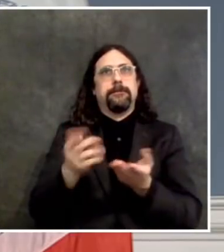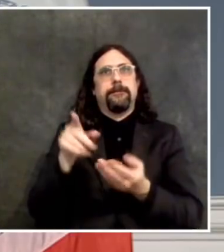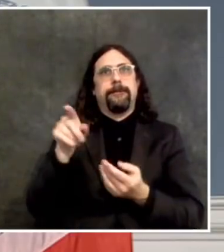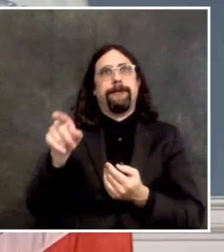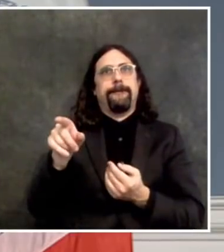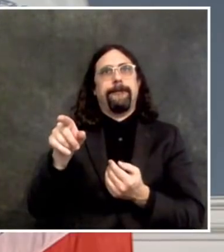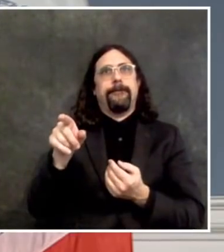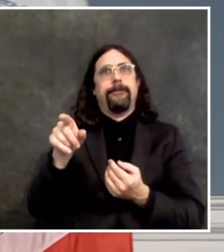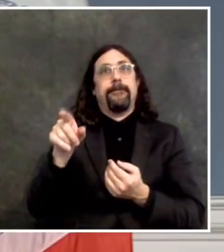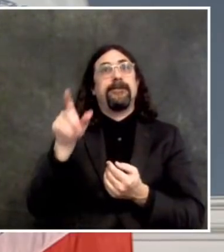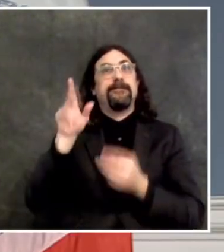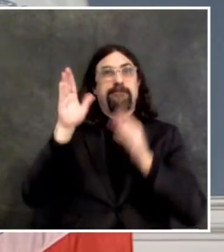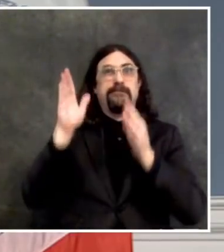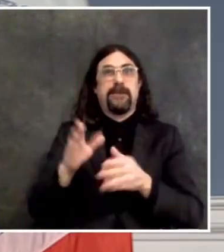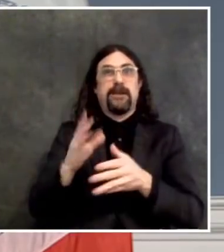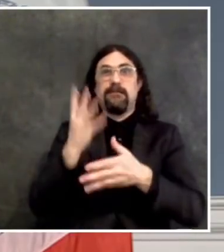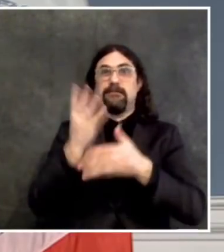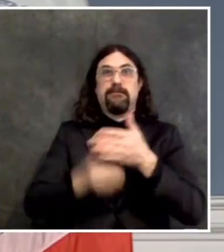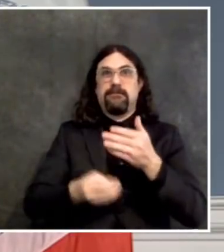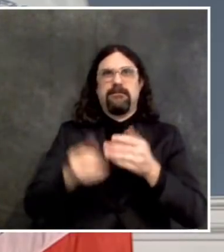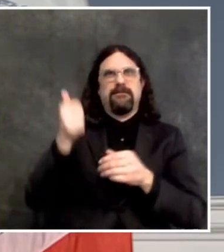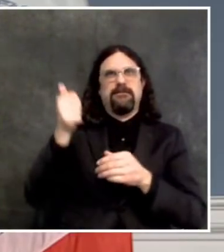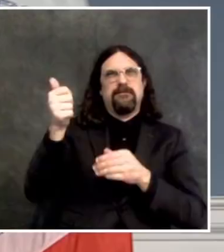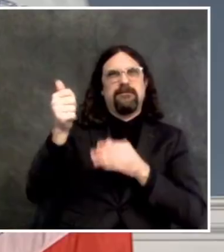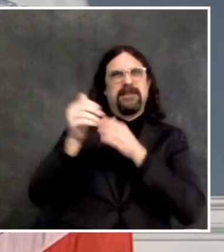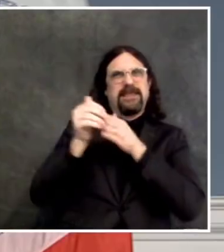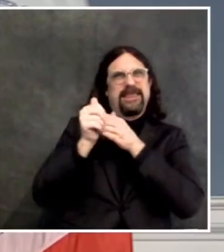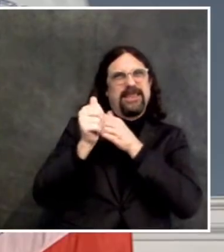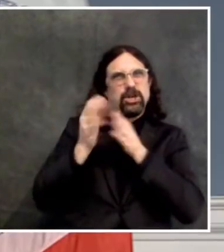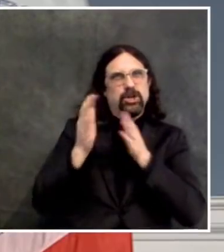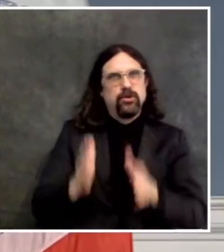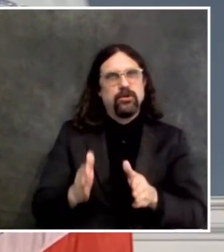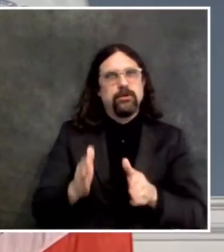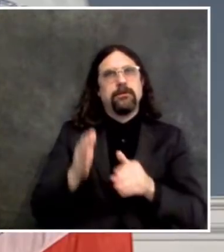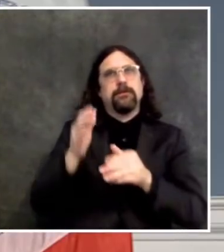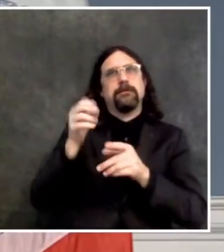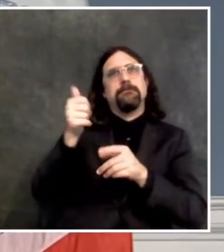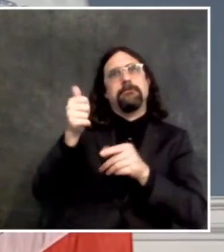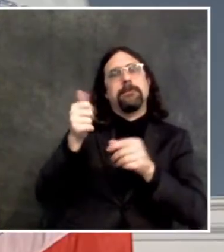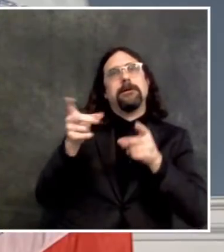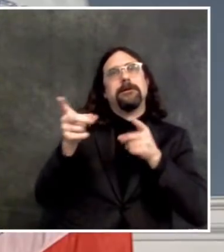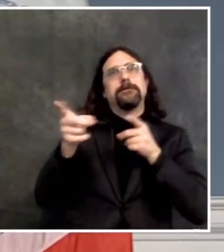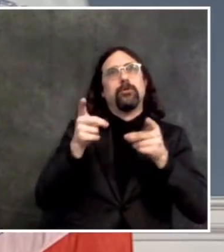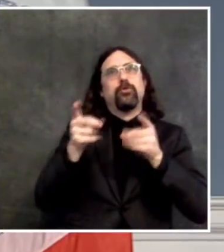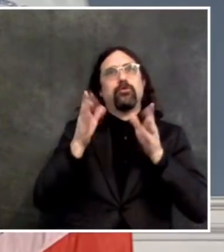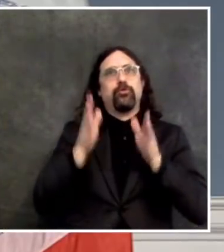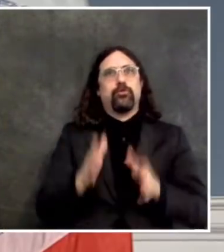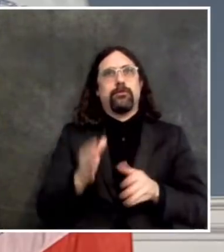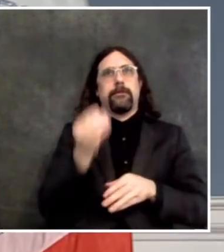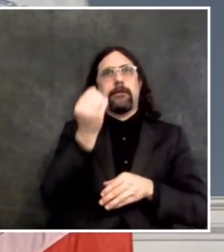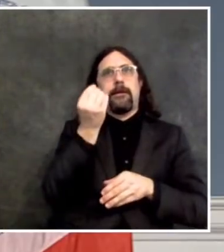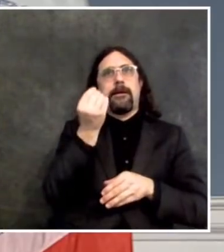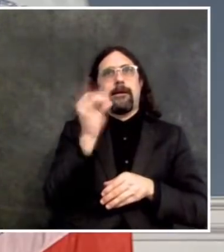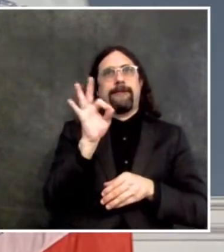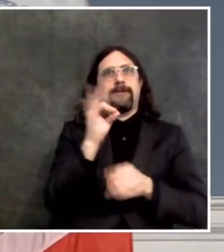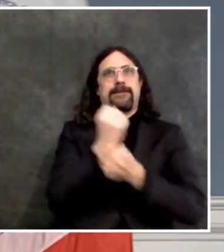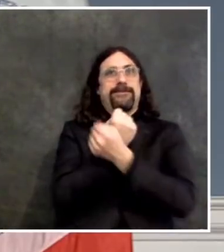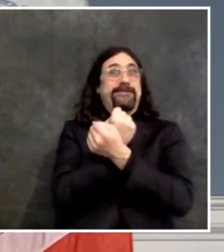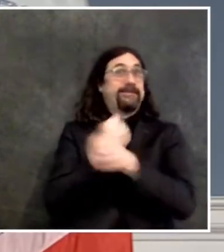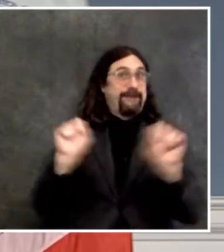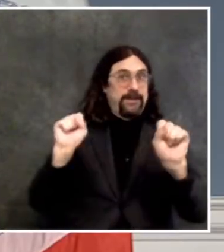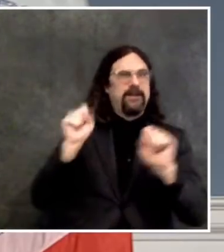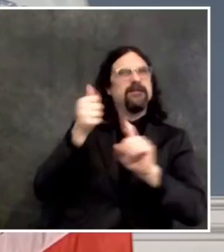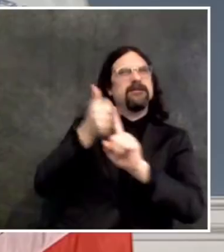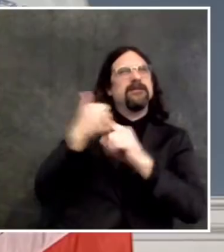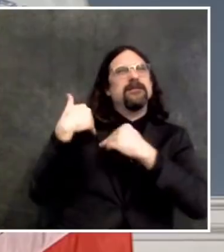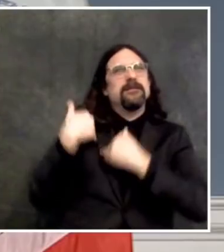Fierro, Director of Safety, and the Vision Zero Director for Fleet Management at DCAS. This is an amazing